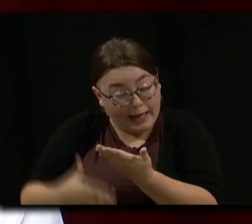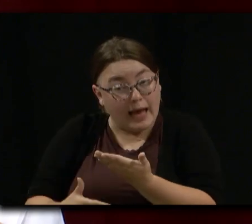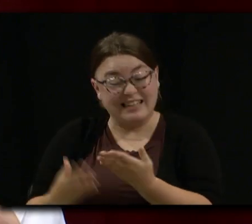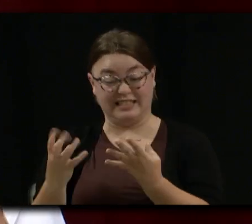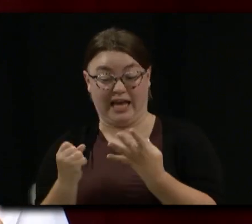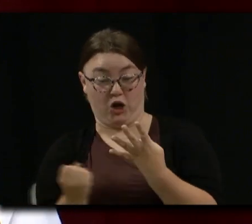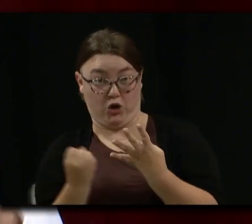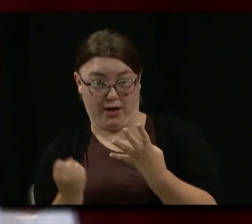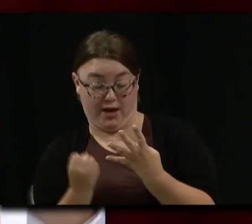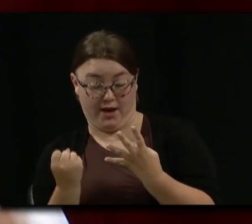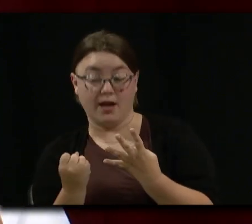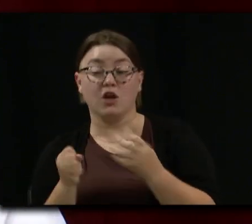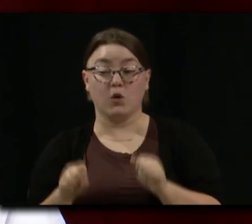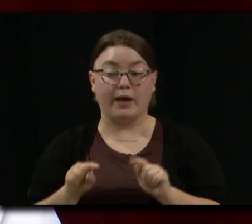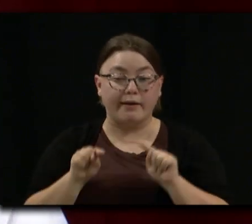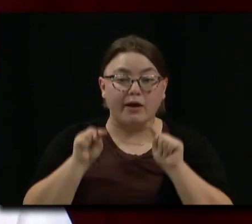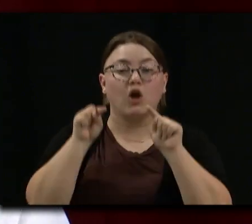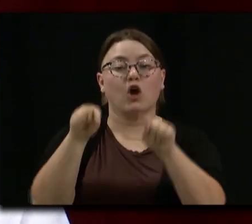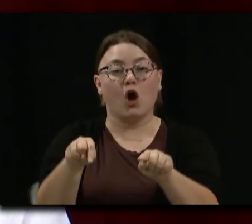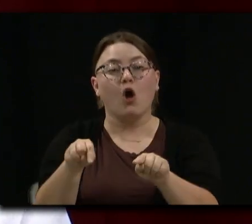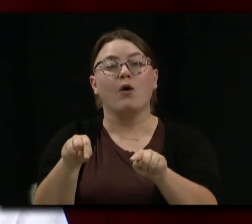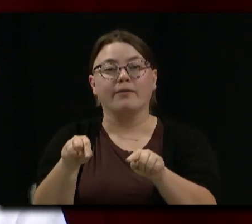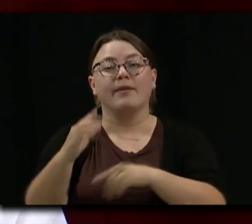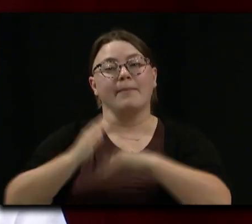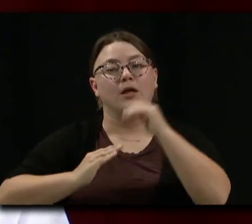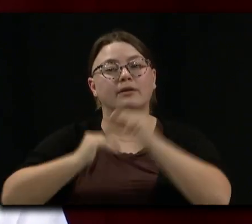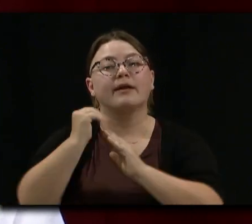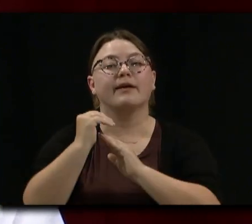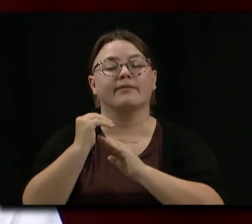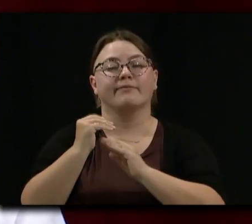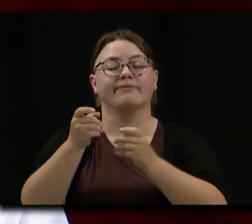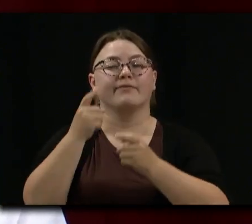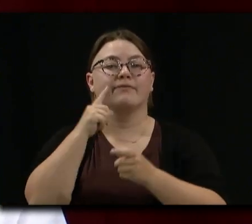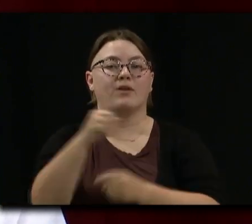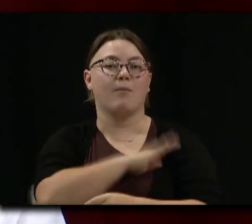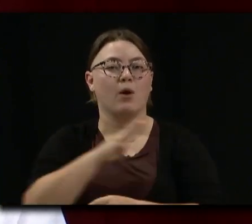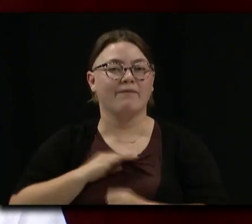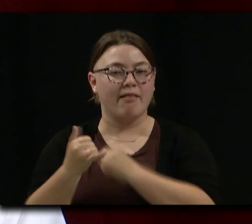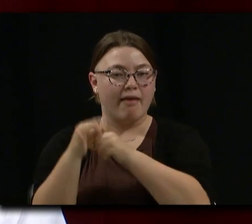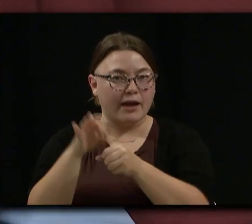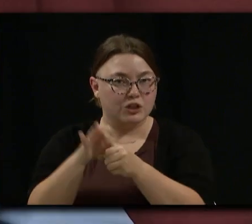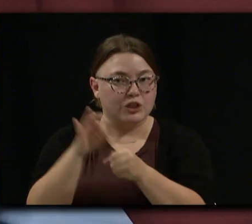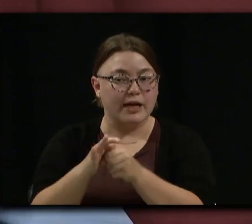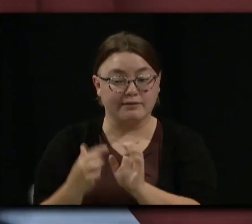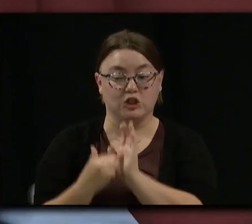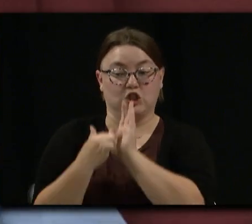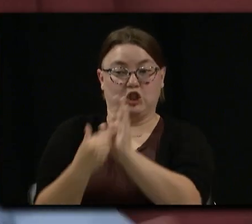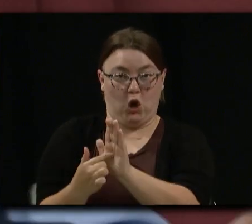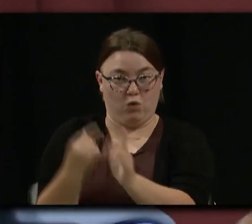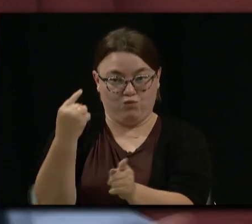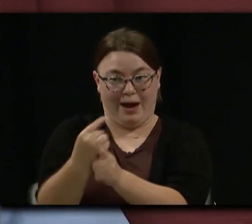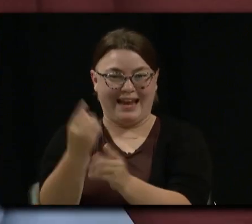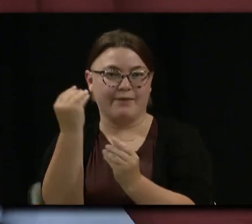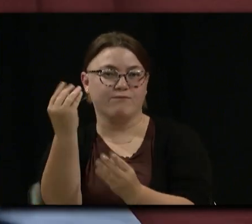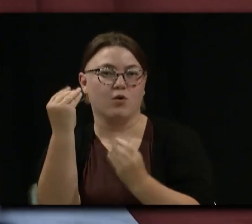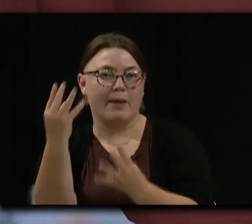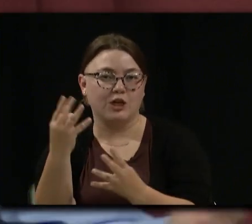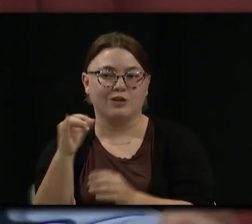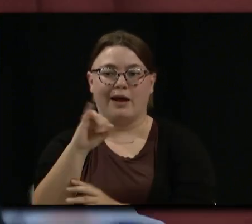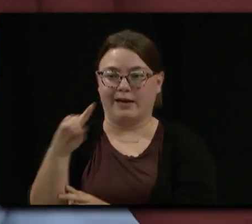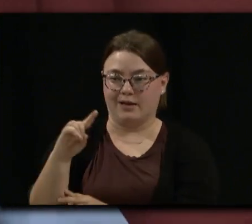be able to kind of come and provide that evidence or valid ID. Absolutely. And our offices are always open,